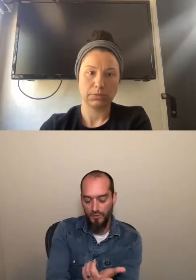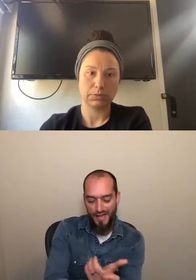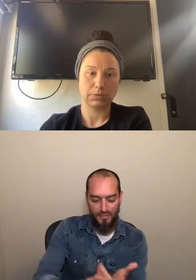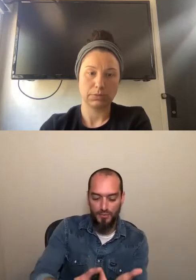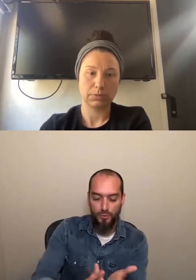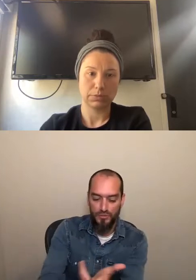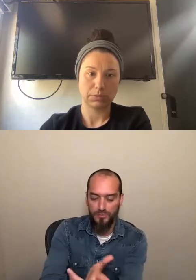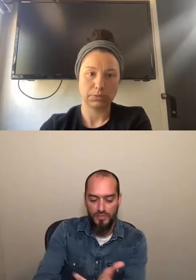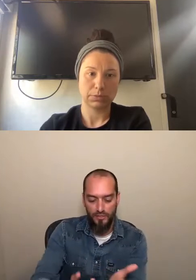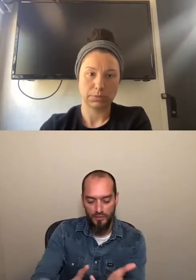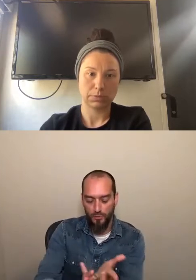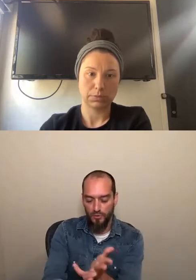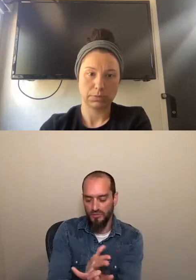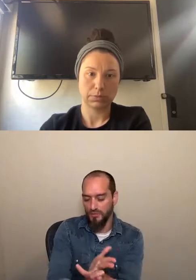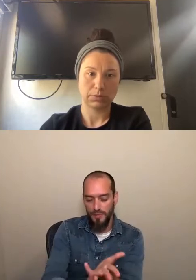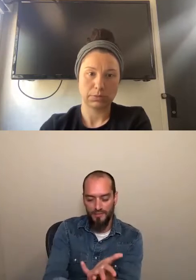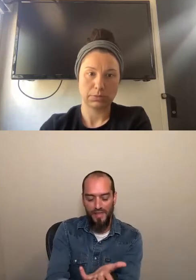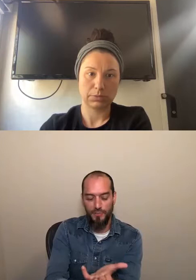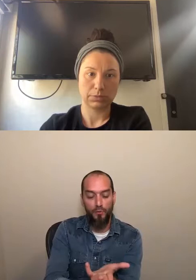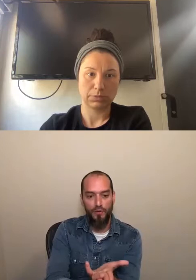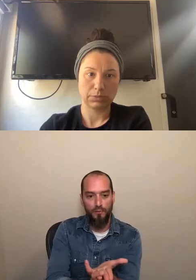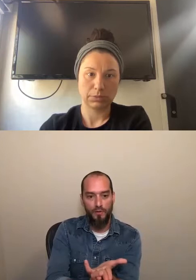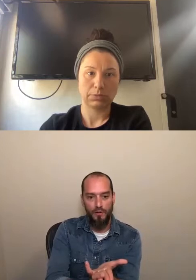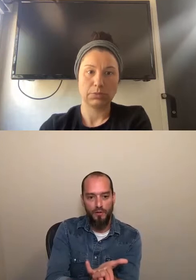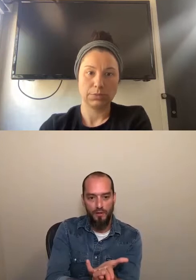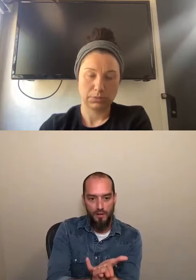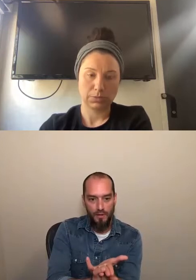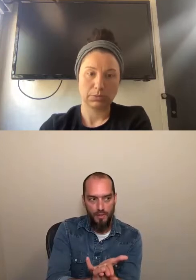comes to ascospores and basidiospores and sometimes cladosporium.